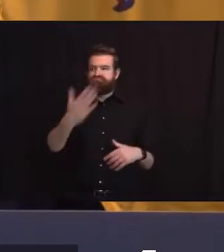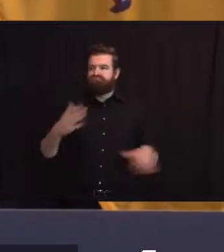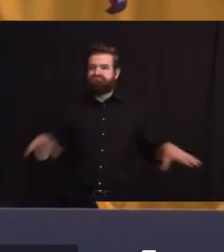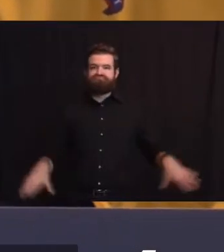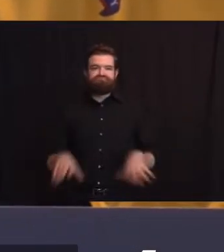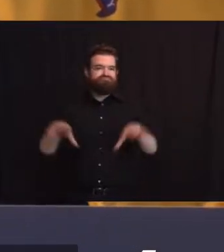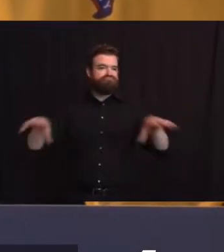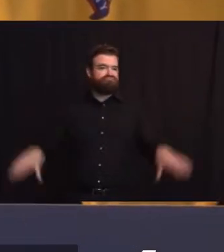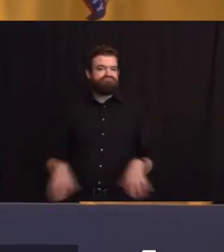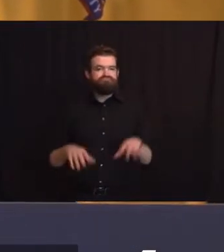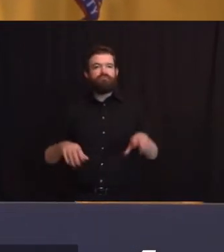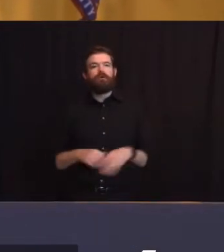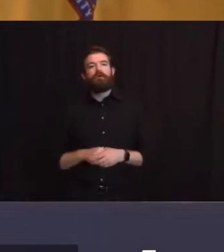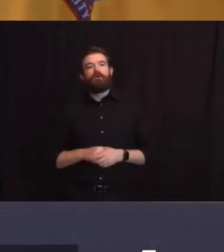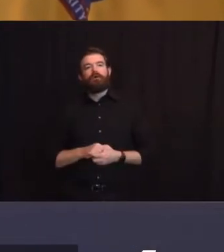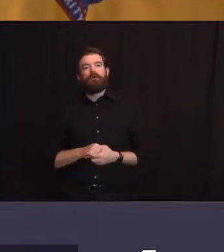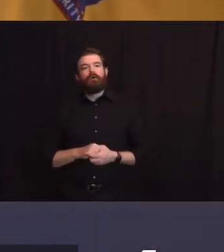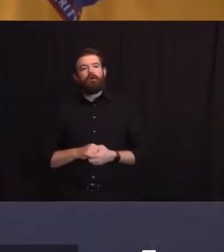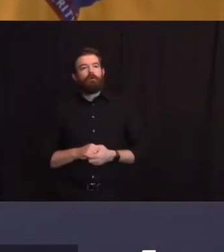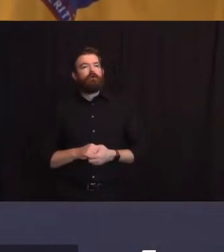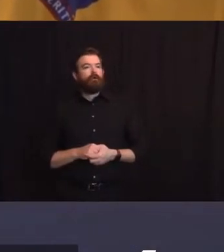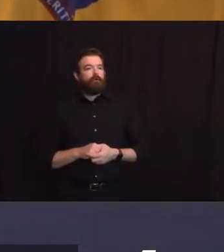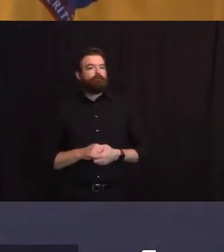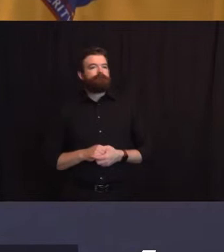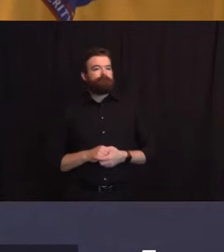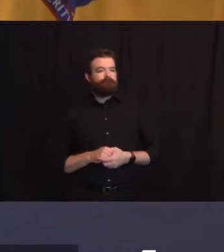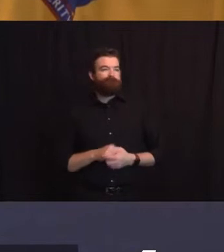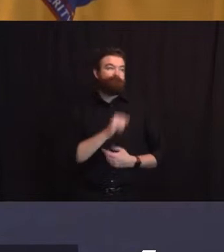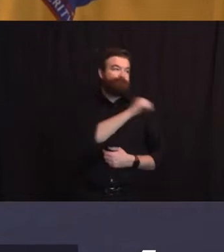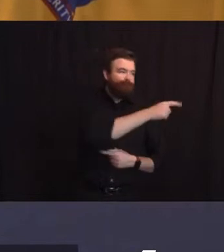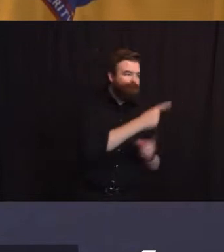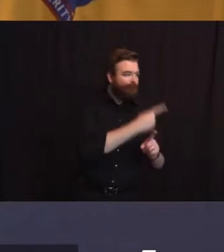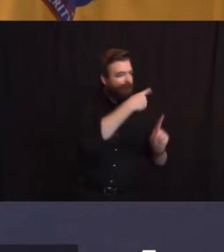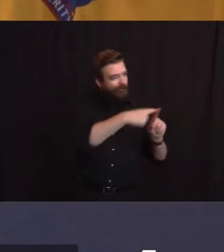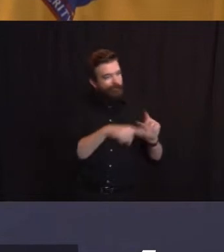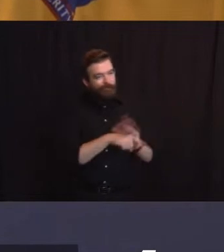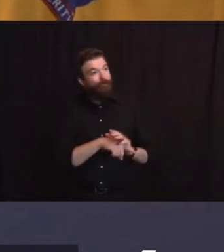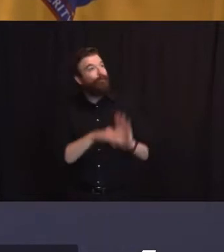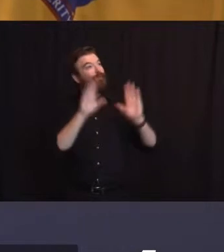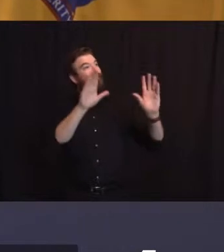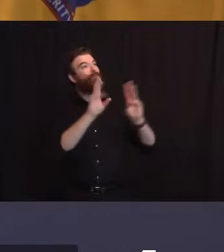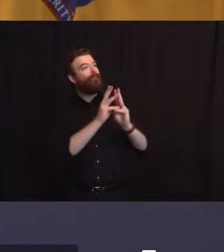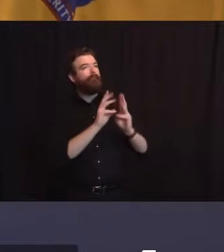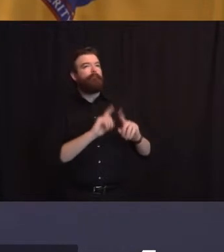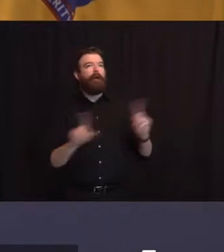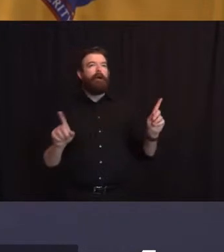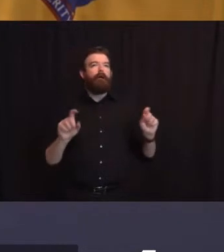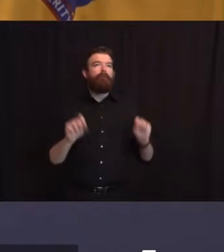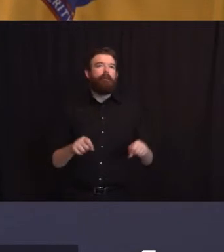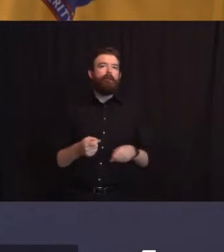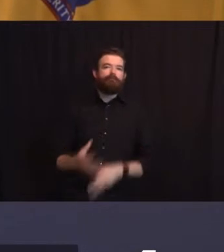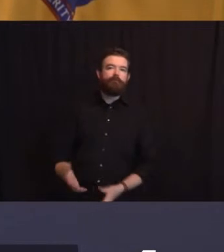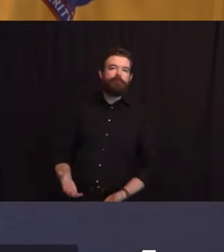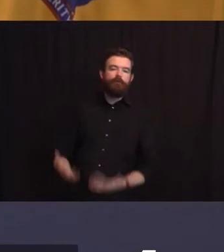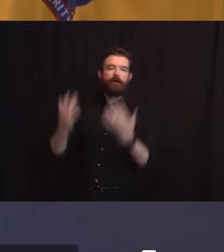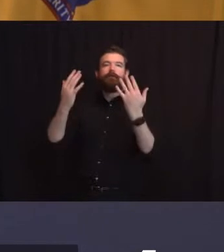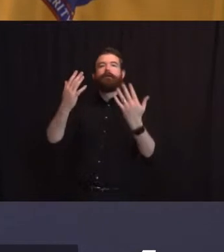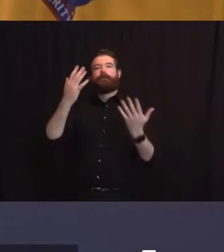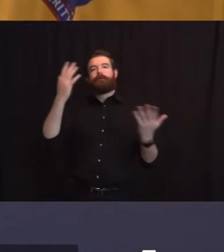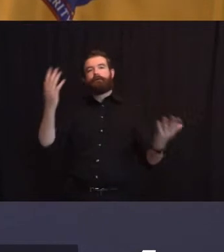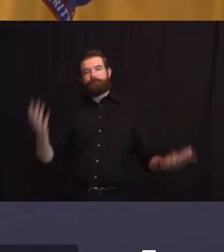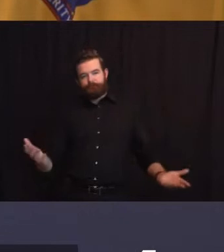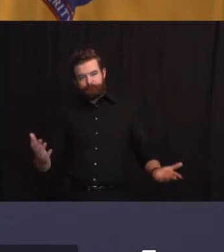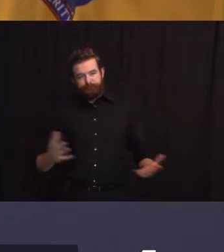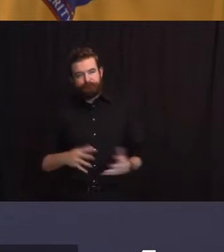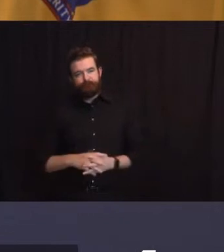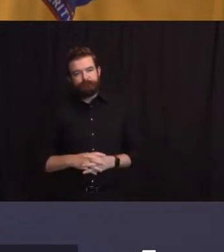this, great for the pandemic, challenging and fighting fires. I understood it, the number of structures that were threatened is down from 100